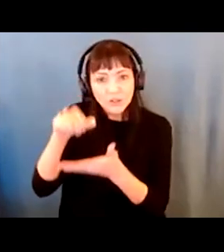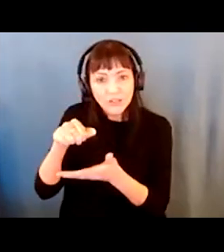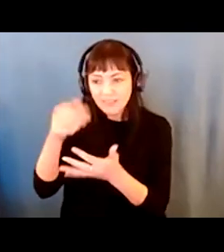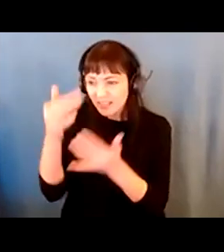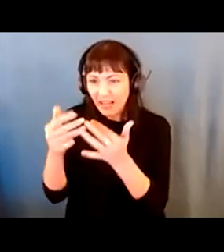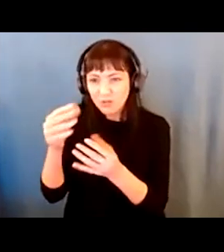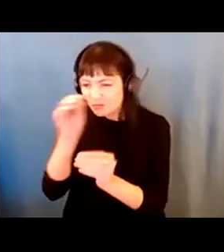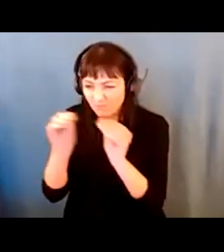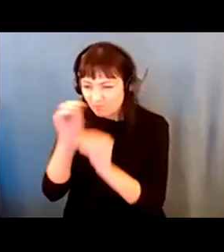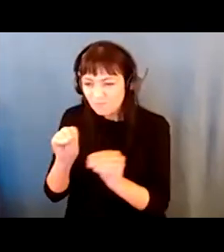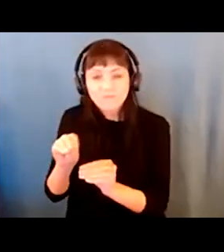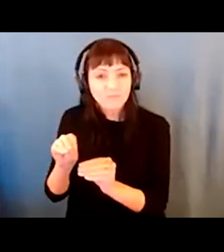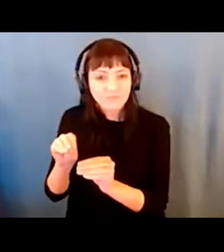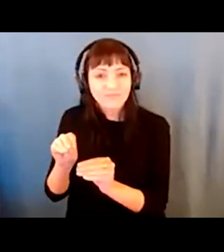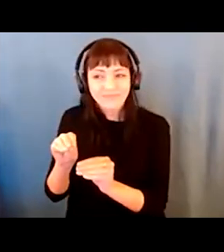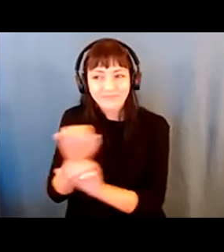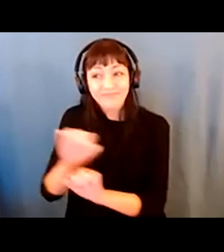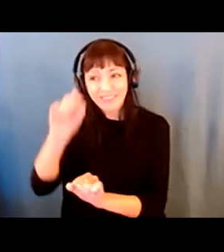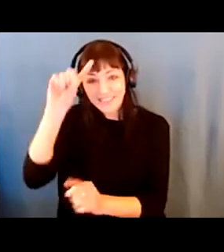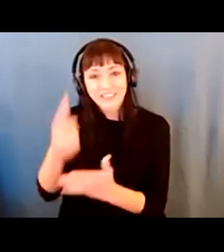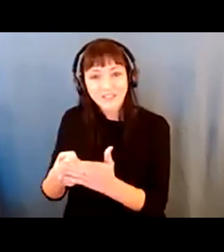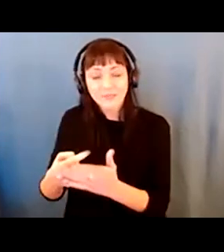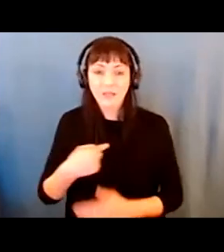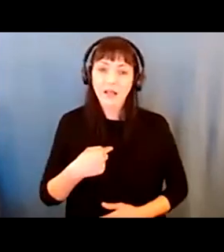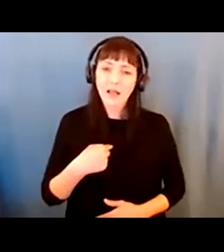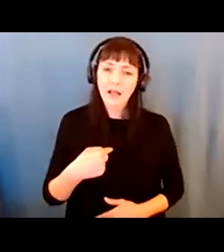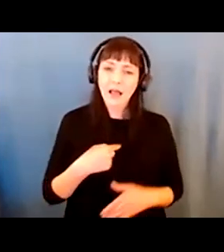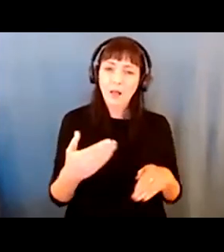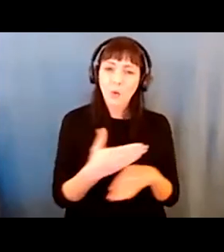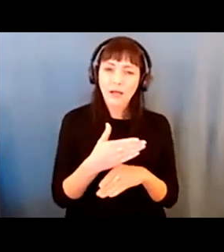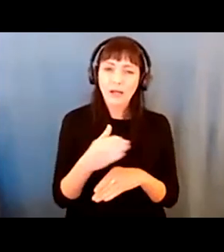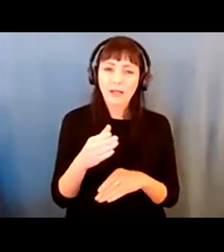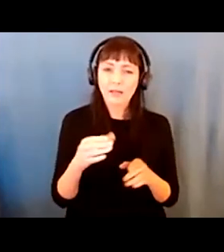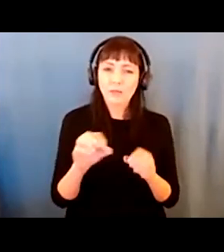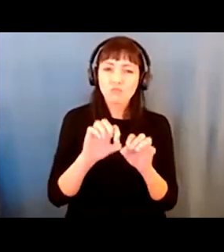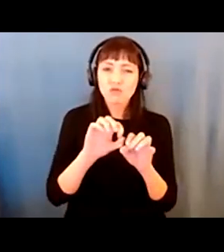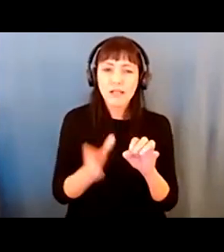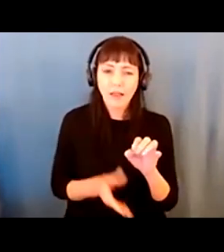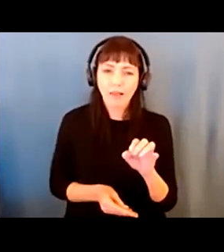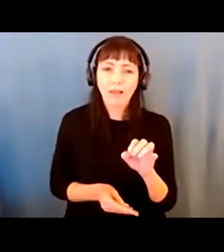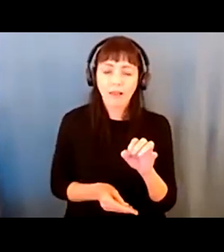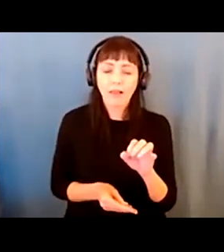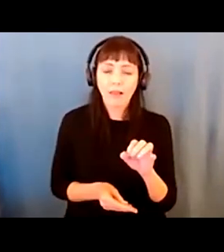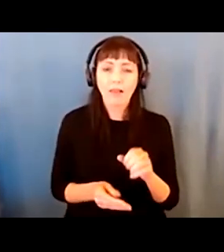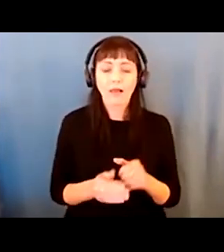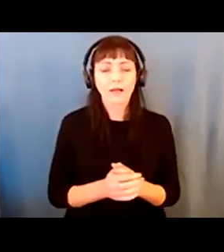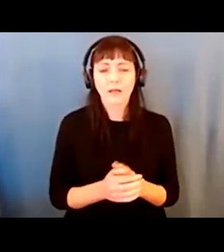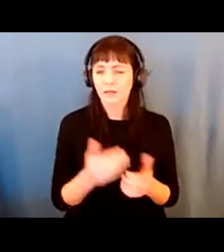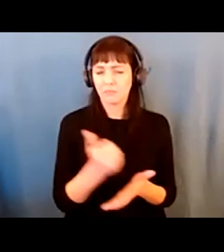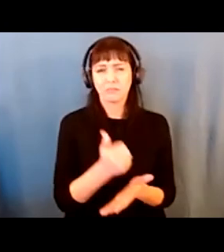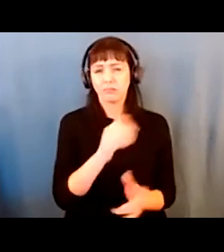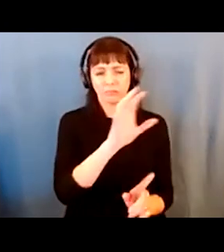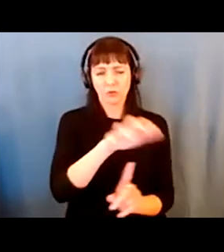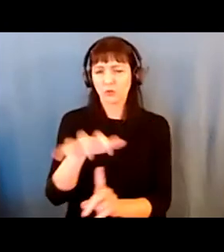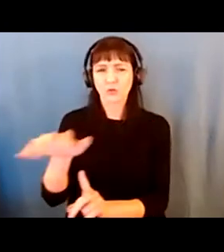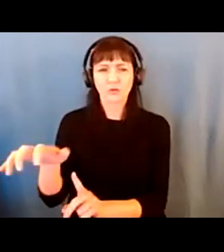I was working in Brazil with fantastic arts organisations and institutions, the legal team were in